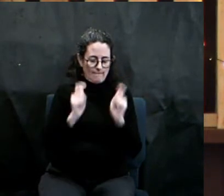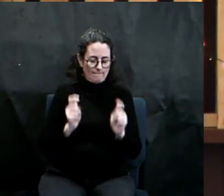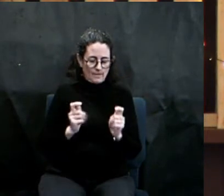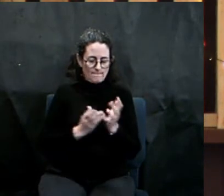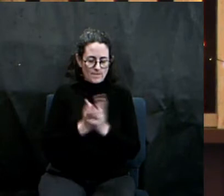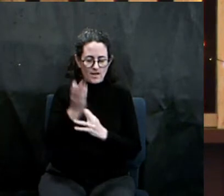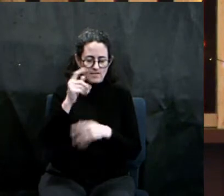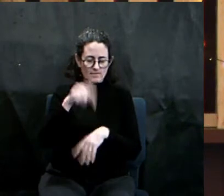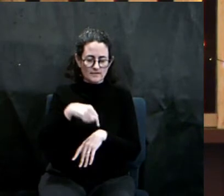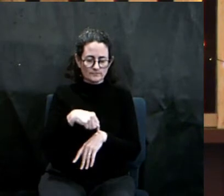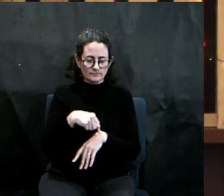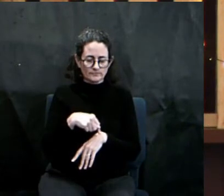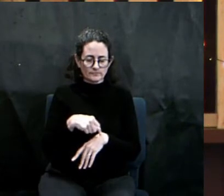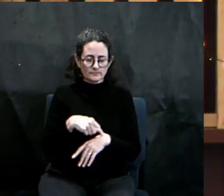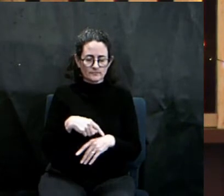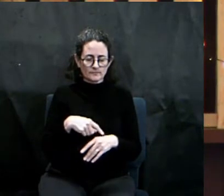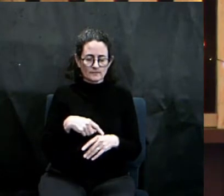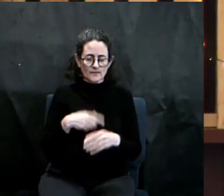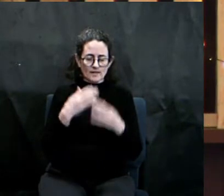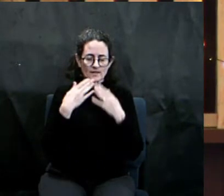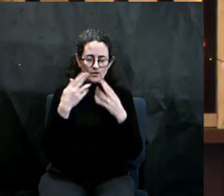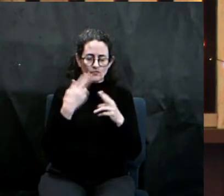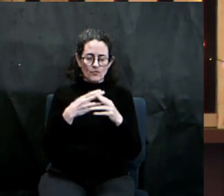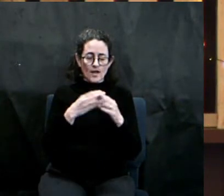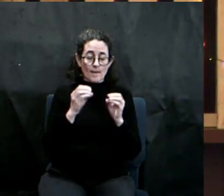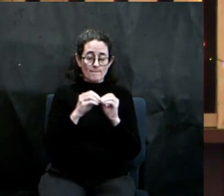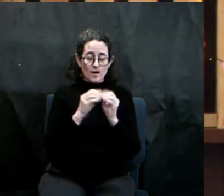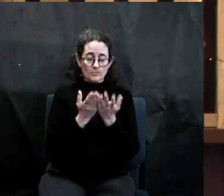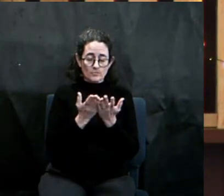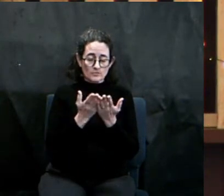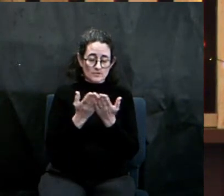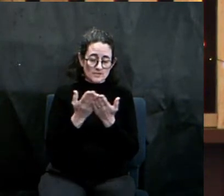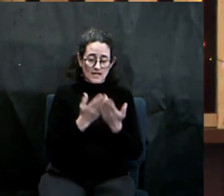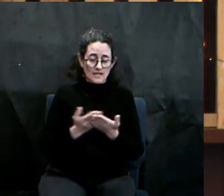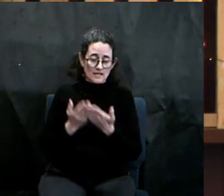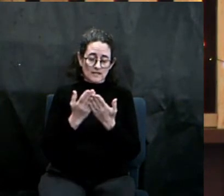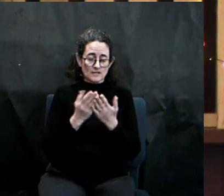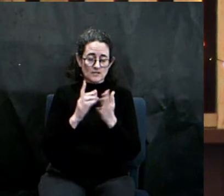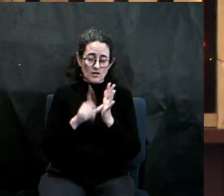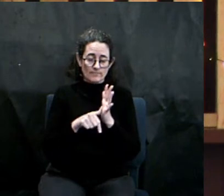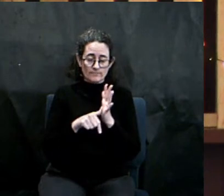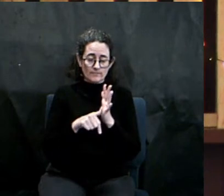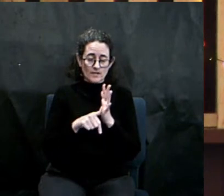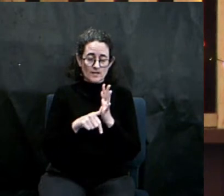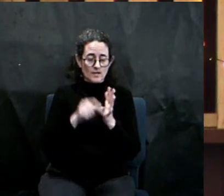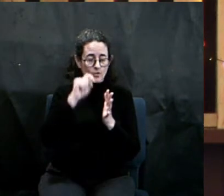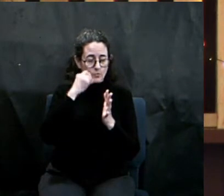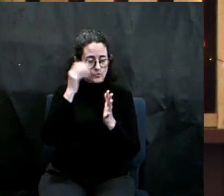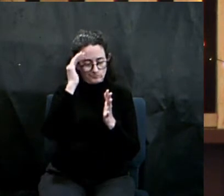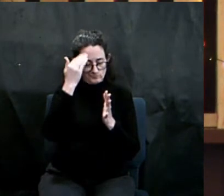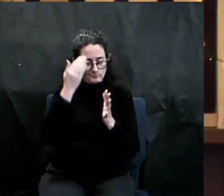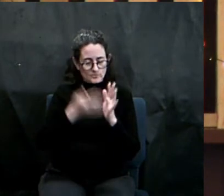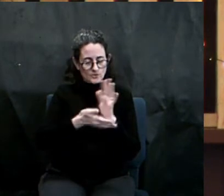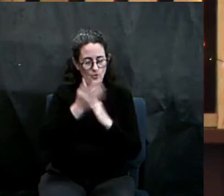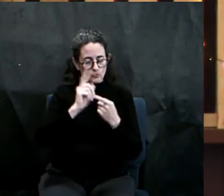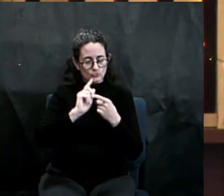be diligent in our weekly Bible studies to invest in each other. We pray that we'll finish the term well and be an encouragement to each other even